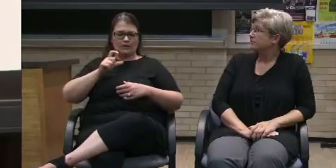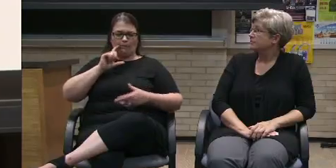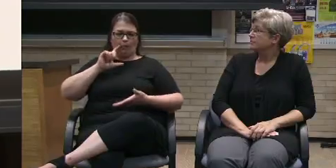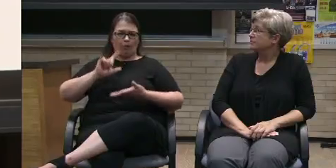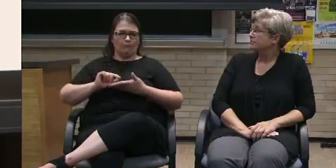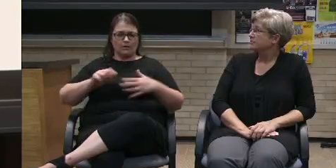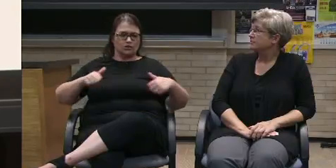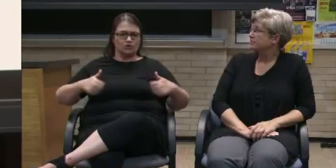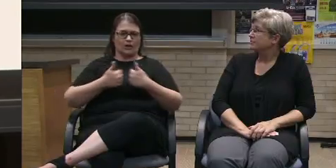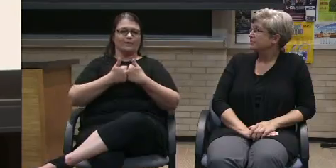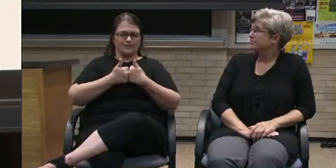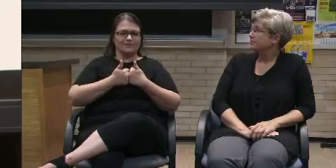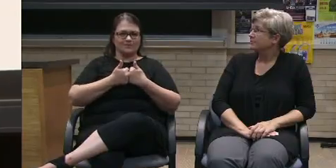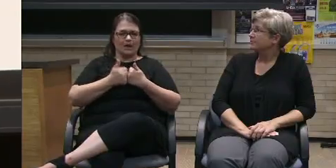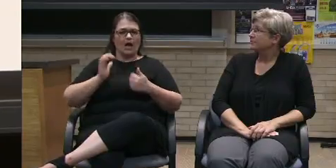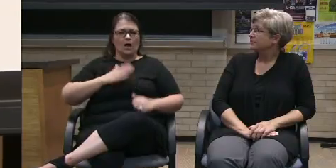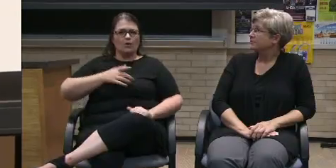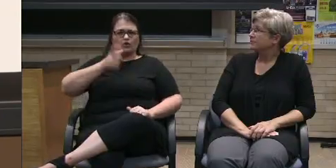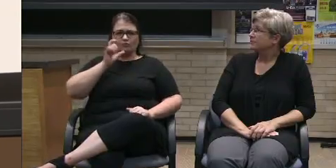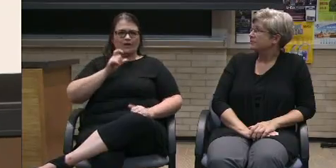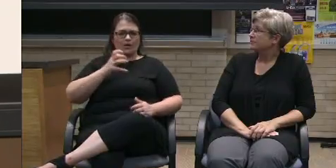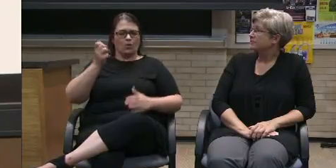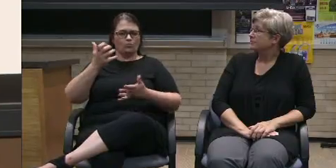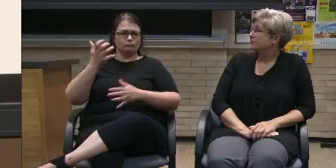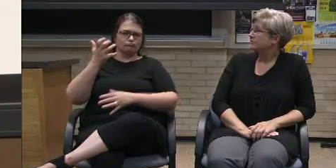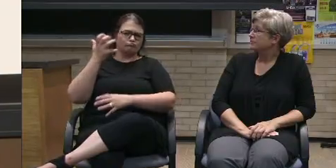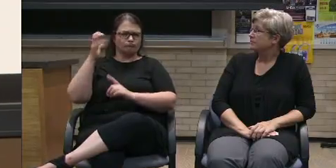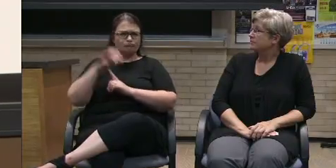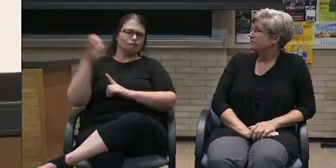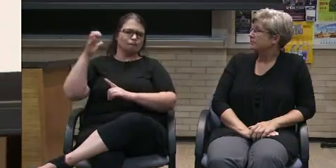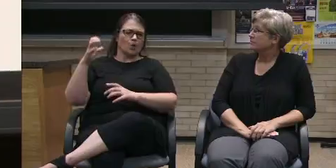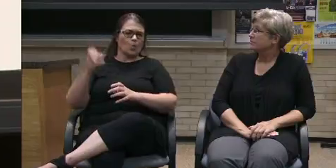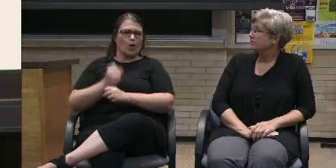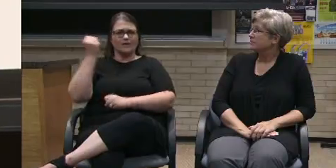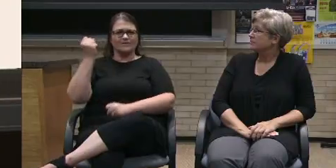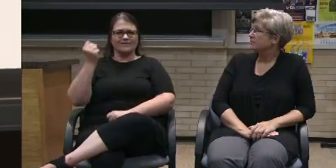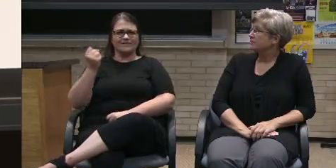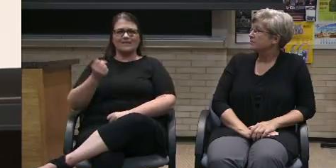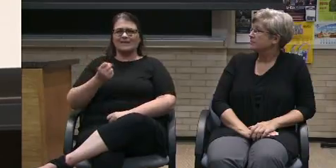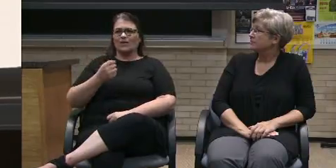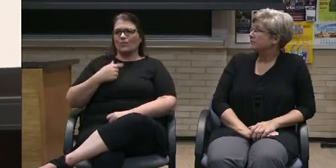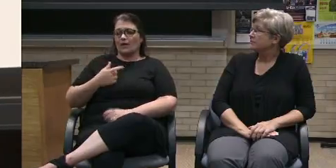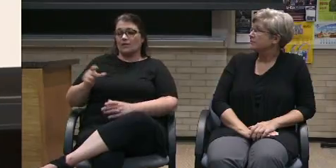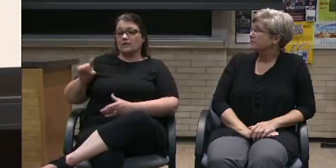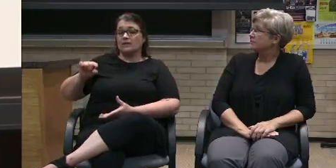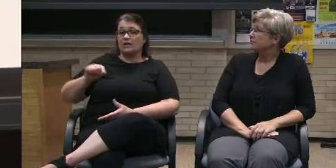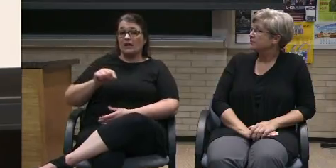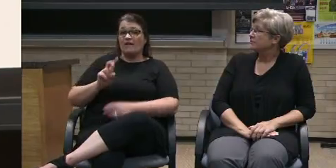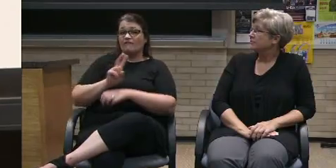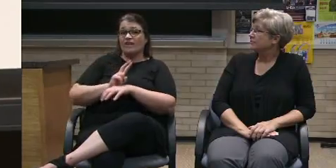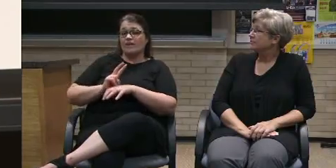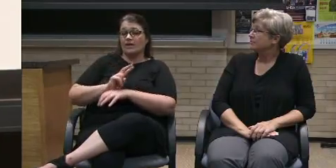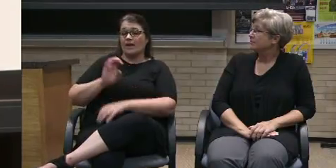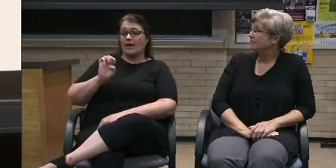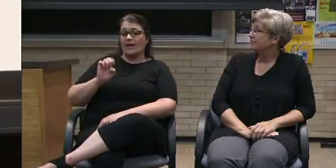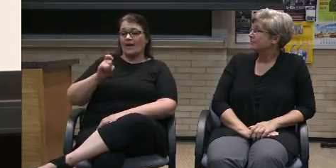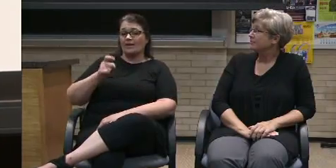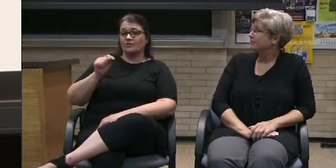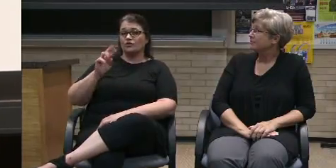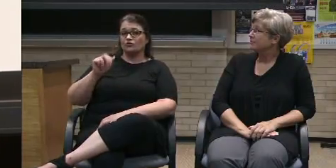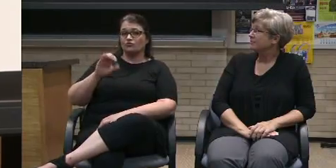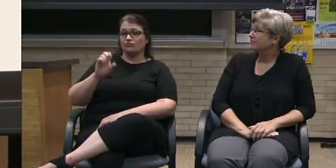overall best. It had something to do with spilling the entire bottle of vanilla extract into the smoothie by mistake. And they